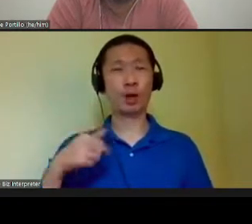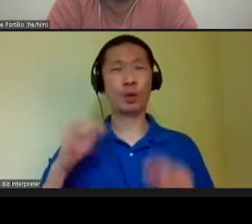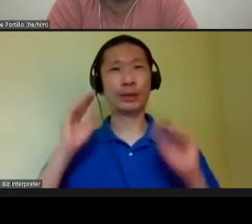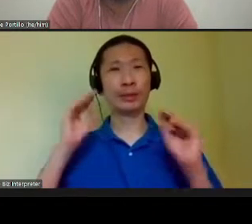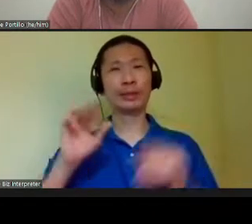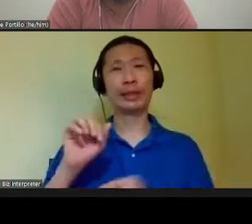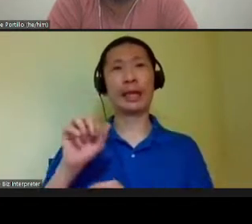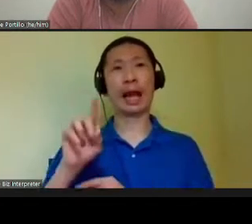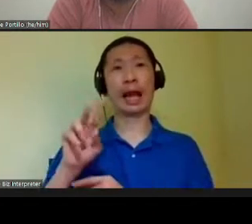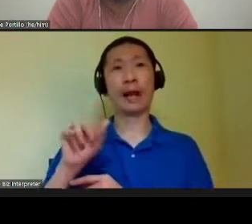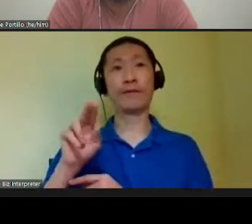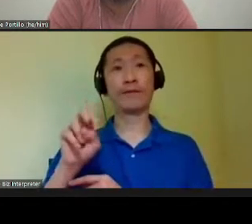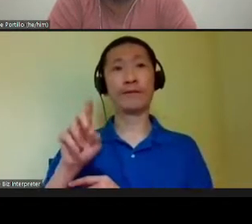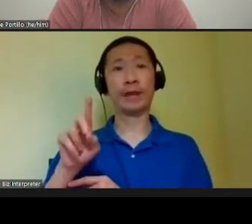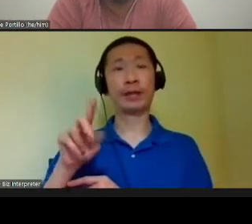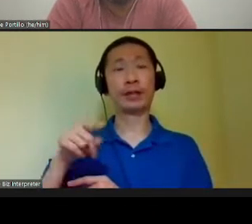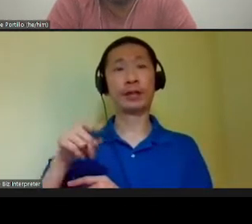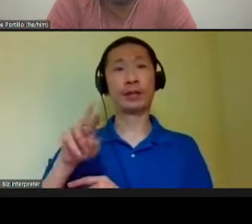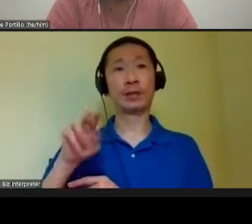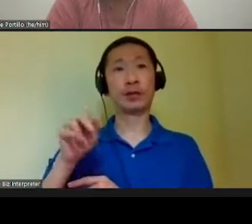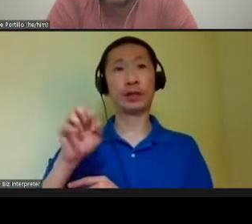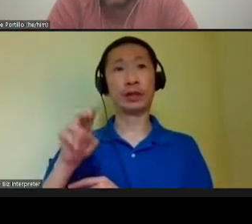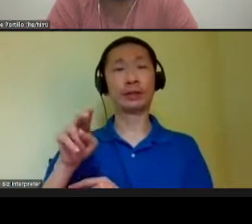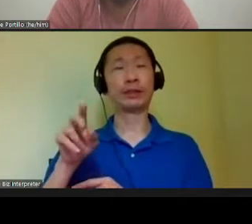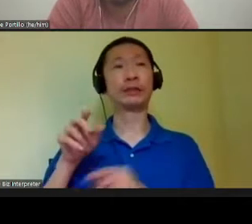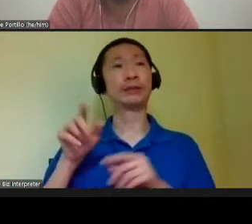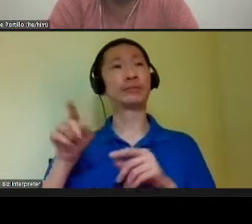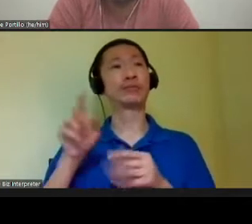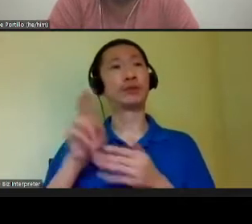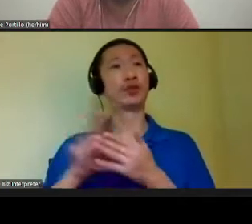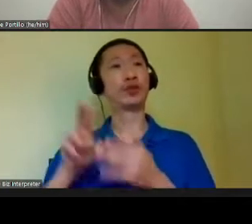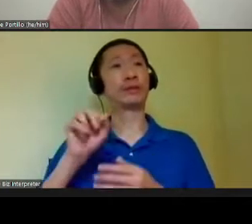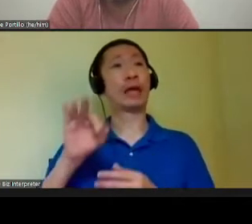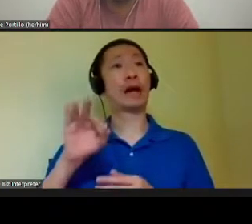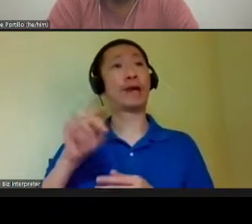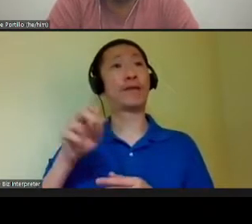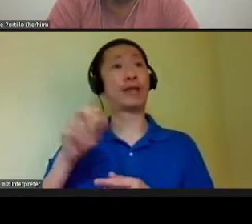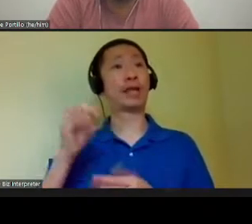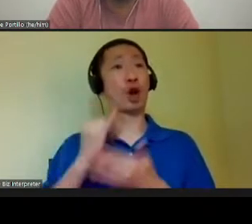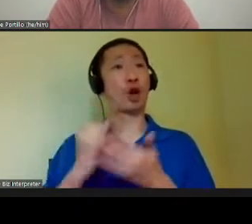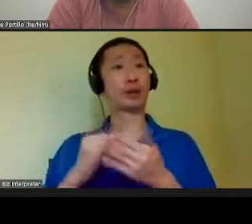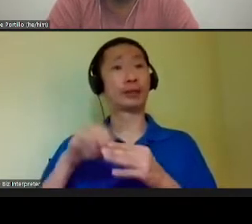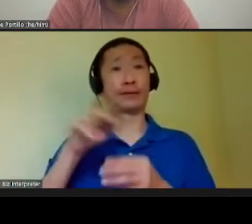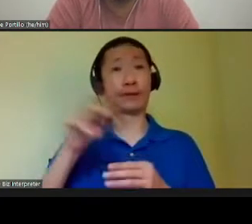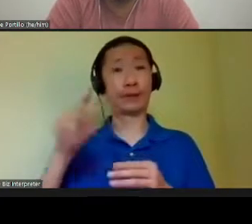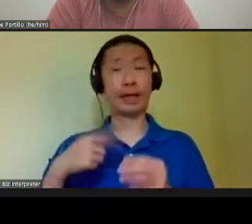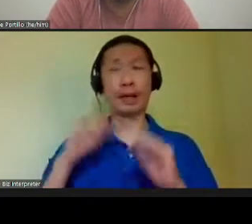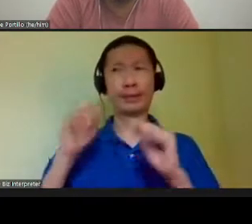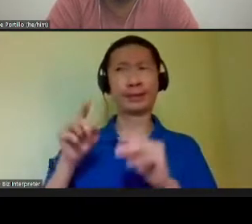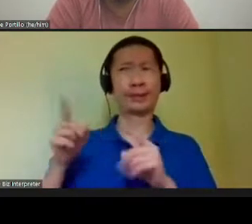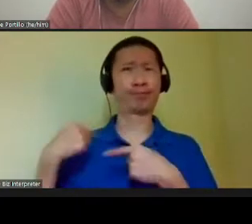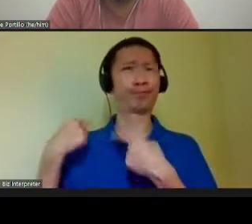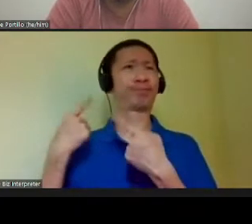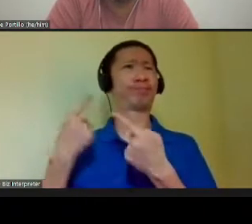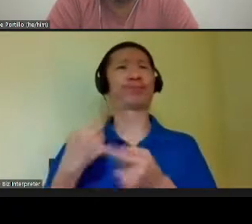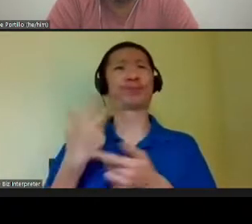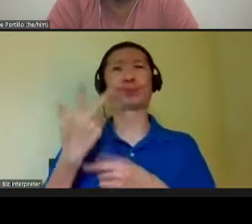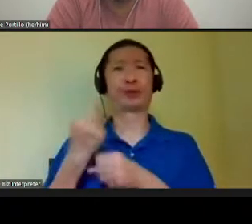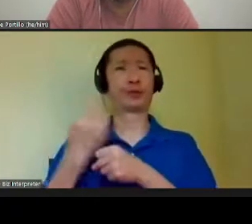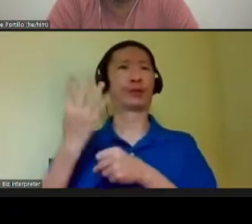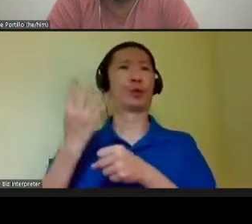at University of the Arts in Philadelphia. And I have been teaching introduction to projections there for the last